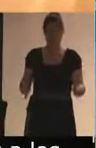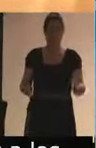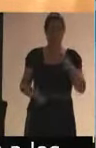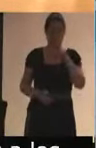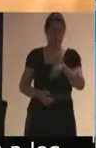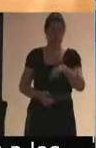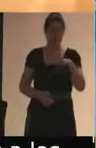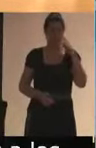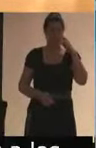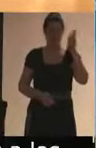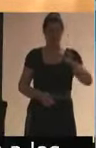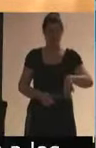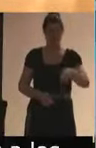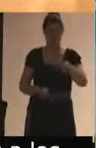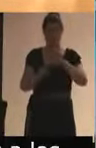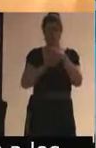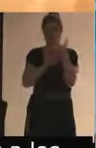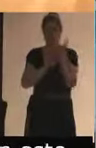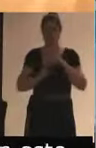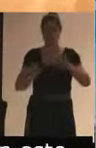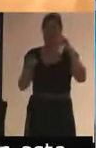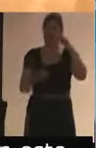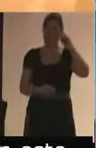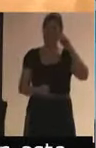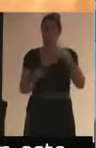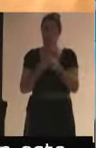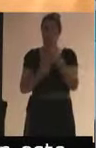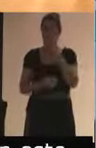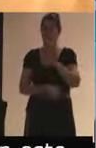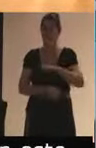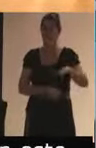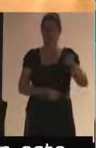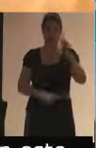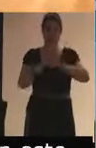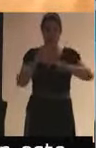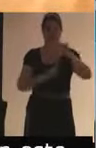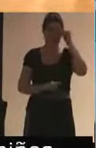the members of the panel, and